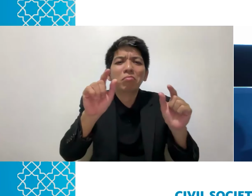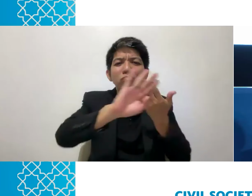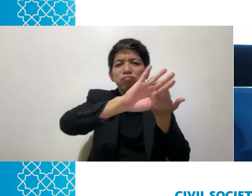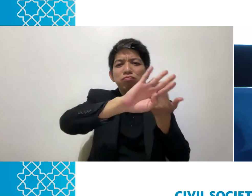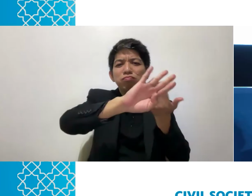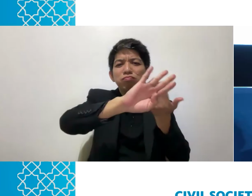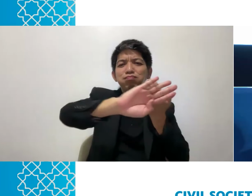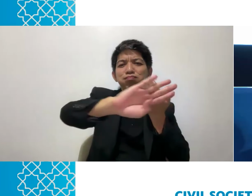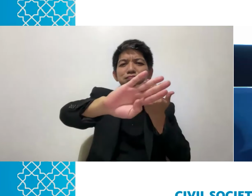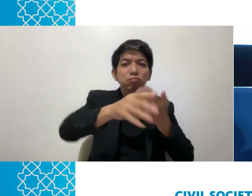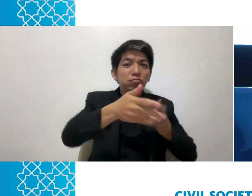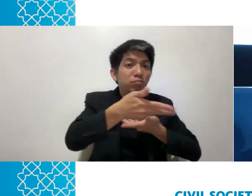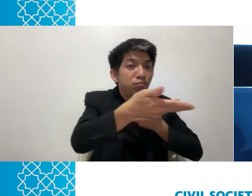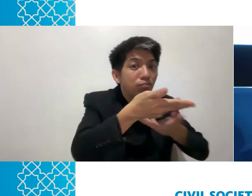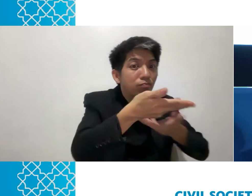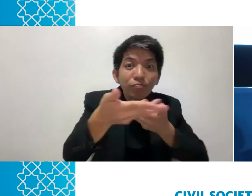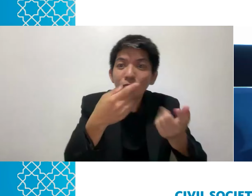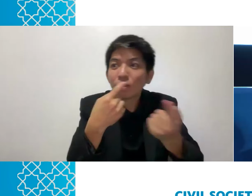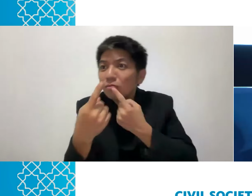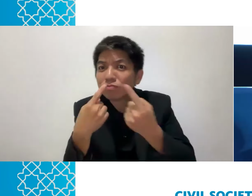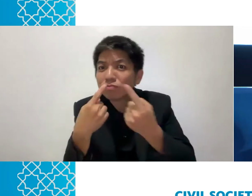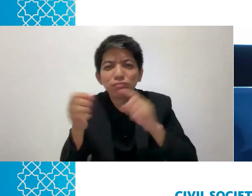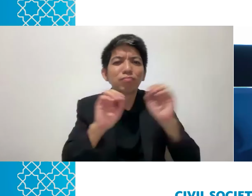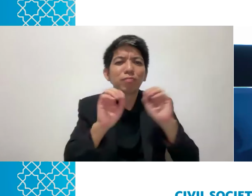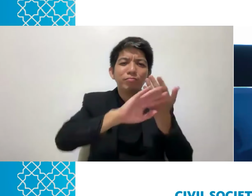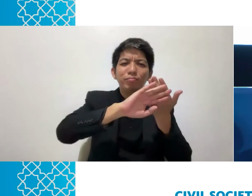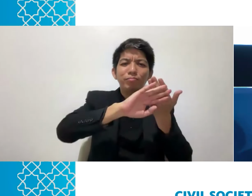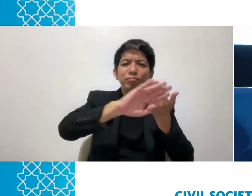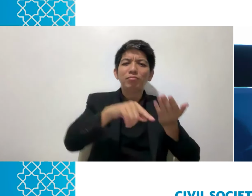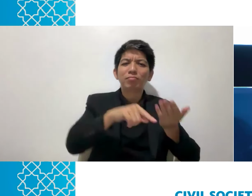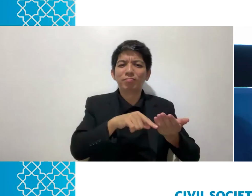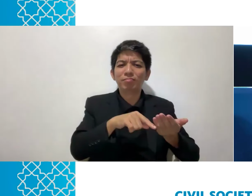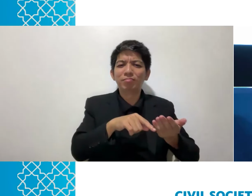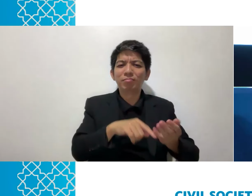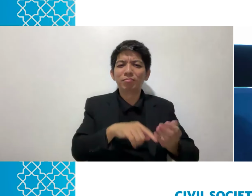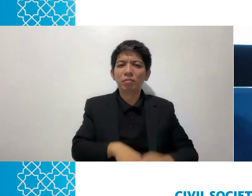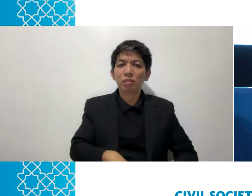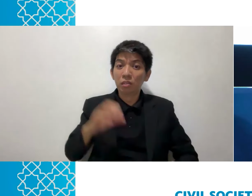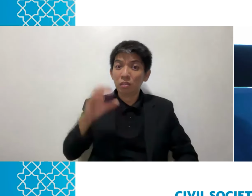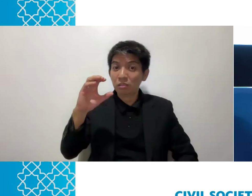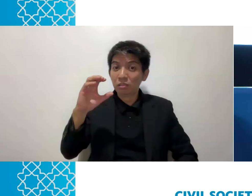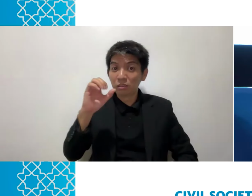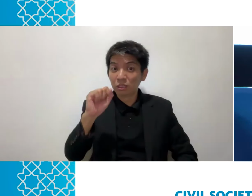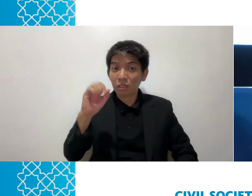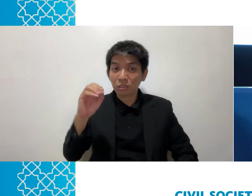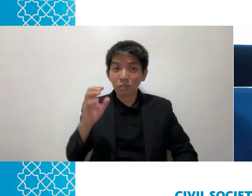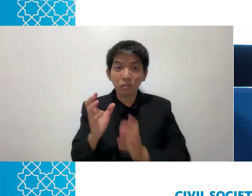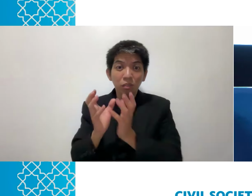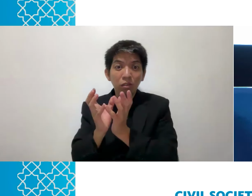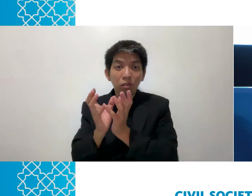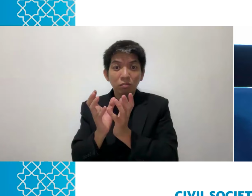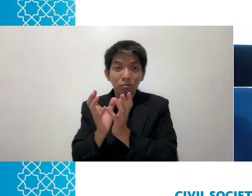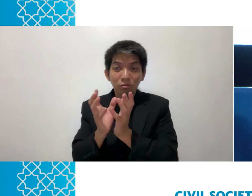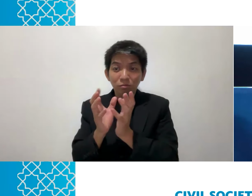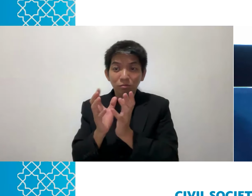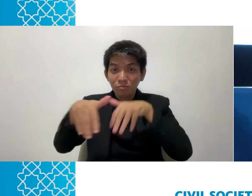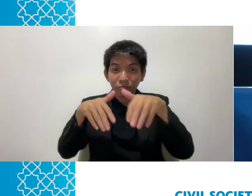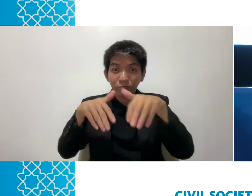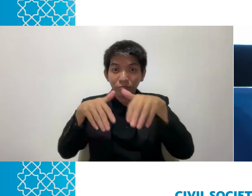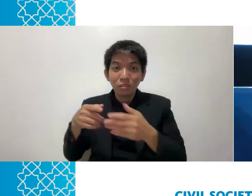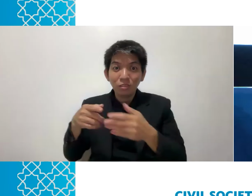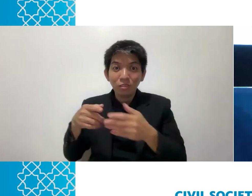why what happened with the CSOs in our country, in almost cases, it